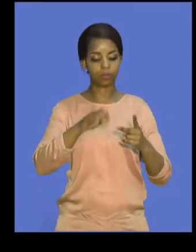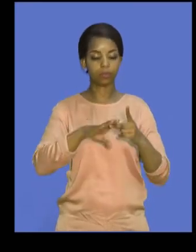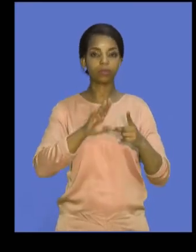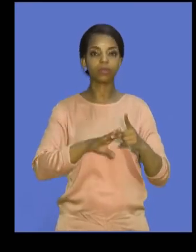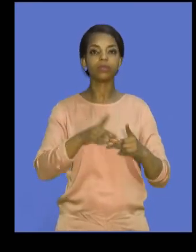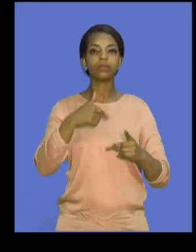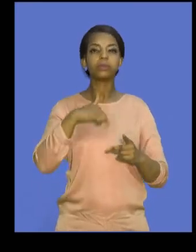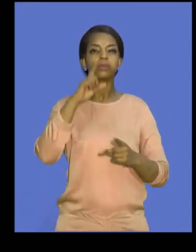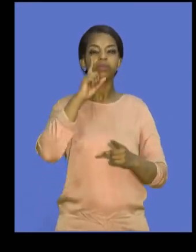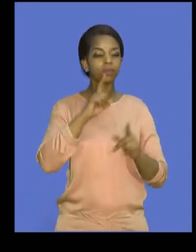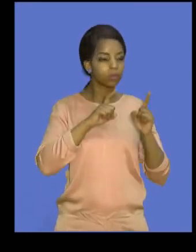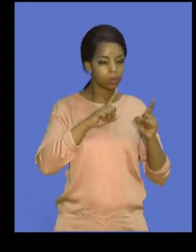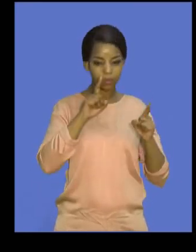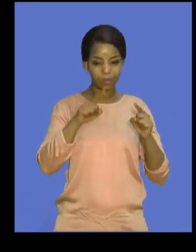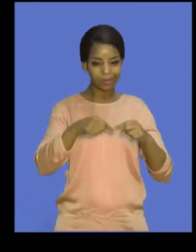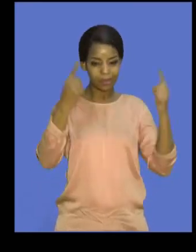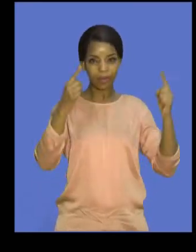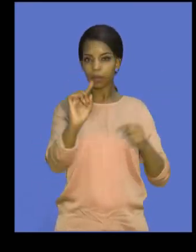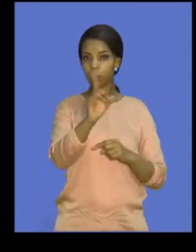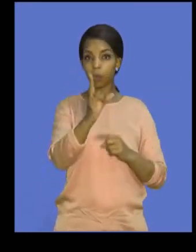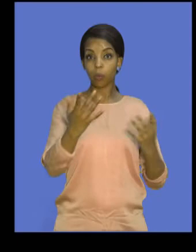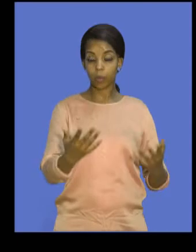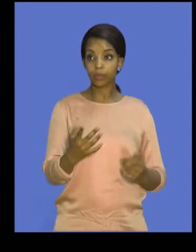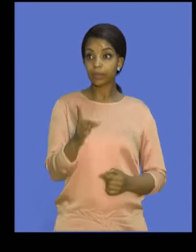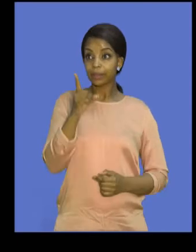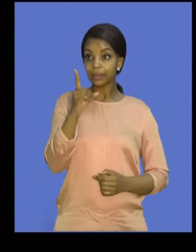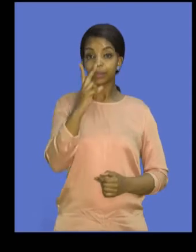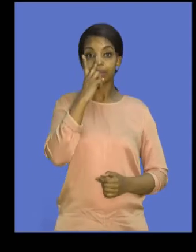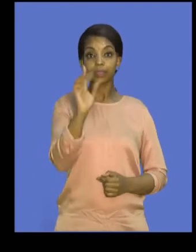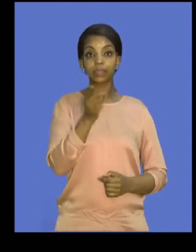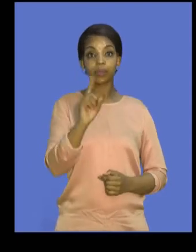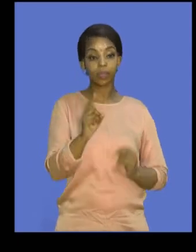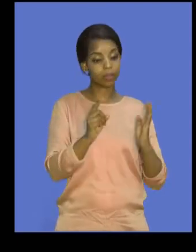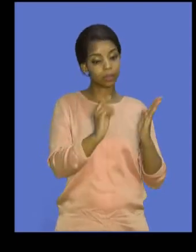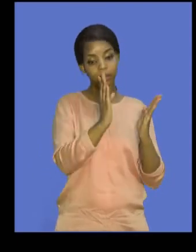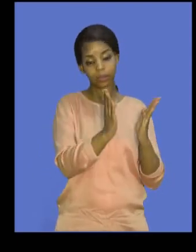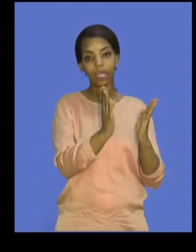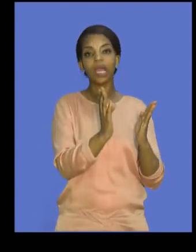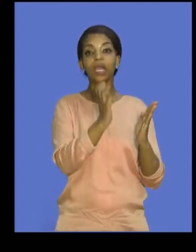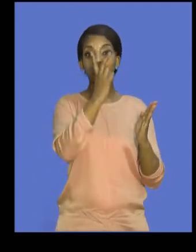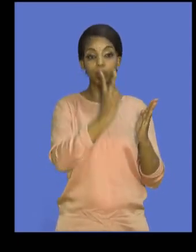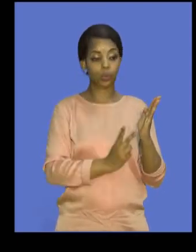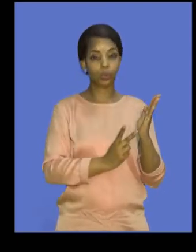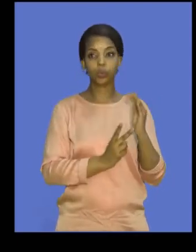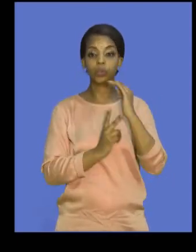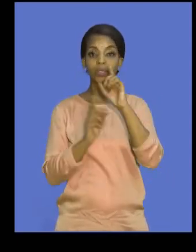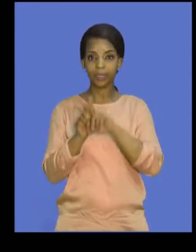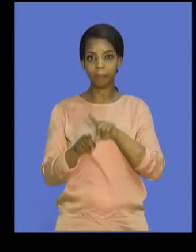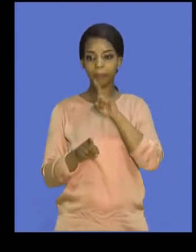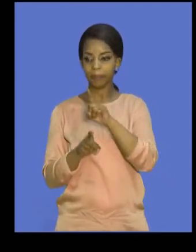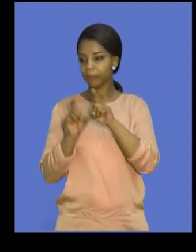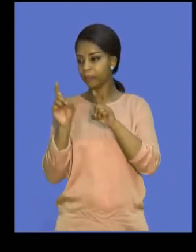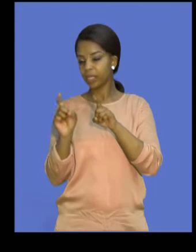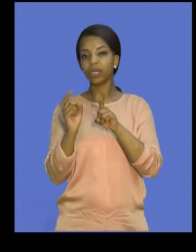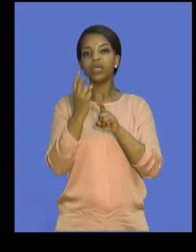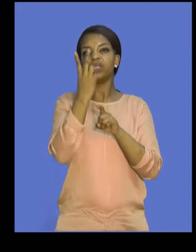between these two terms. So you can see that our difference there is 2, and our difference there is 2, and our difference there is 2.